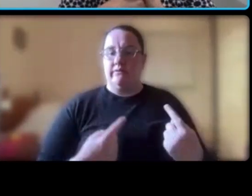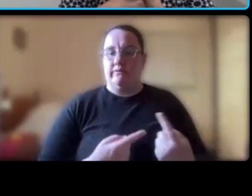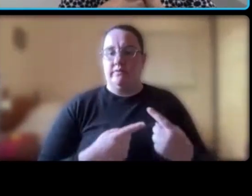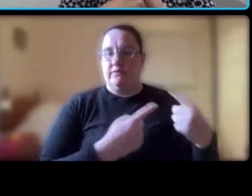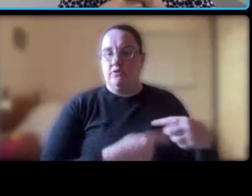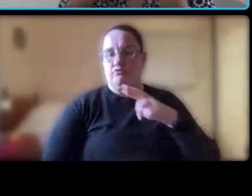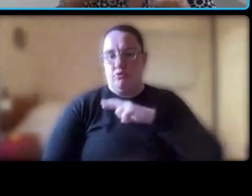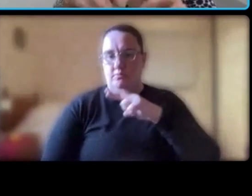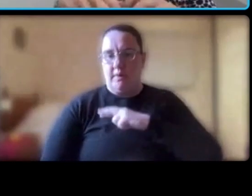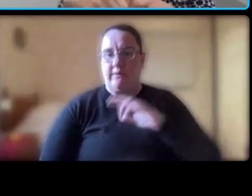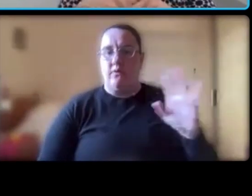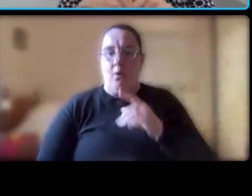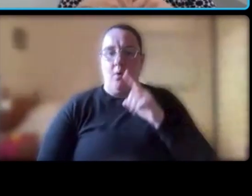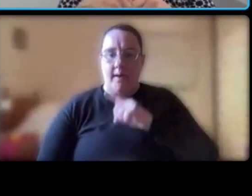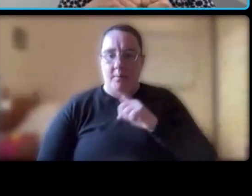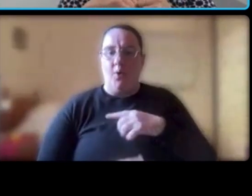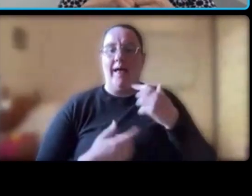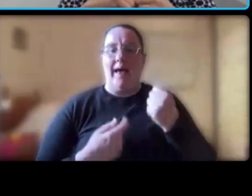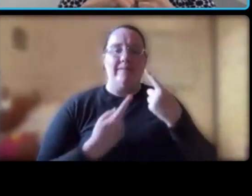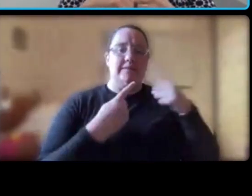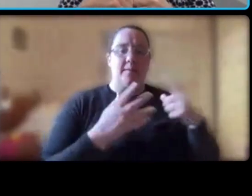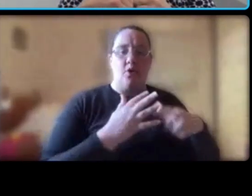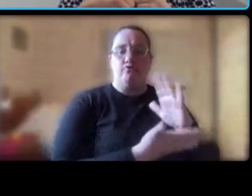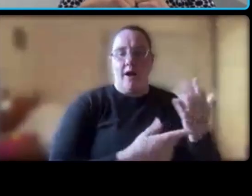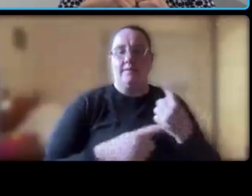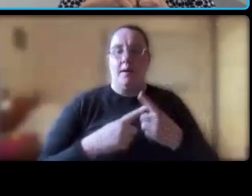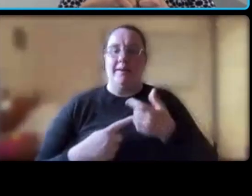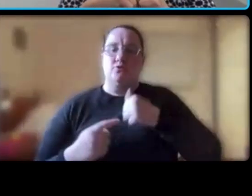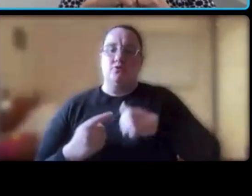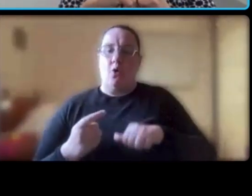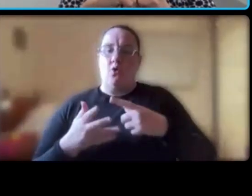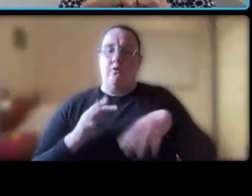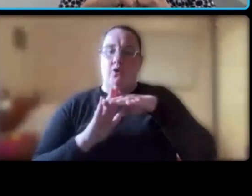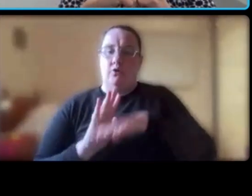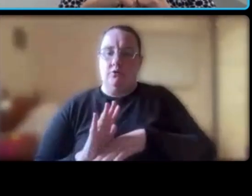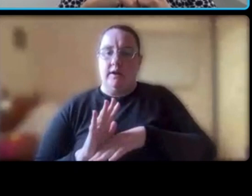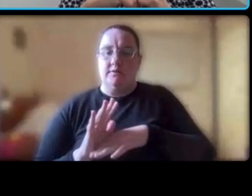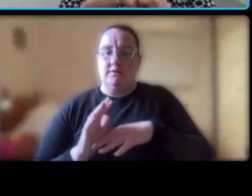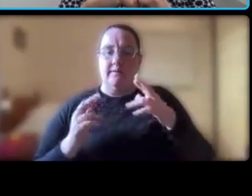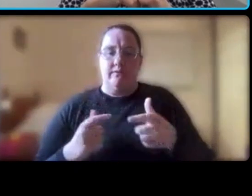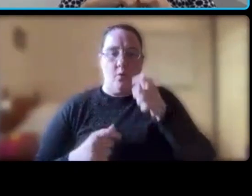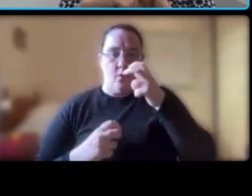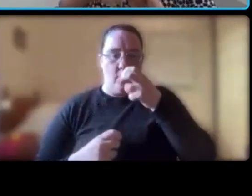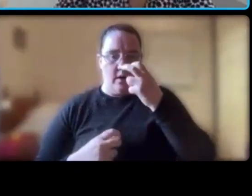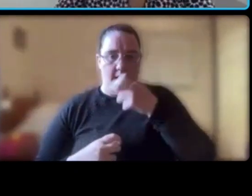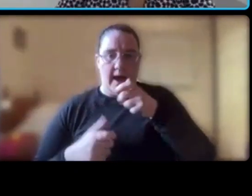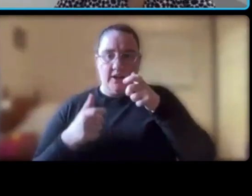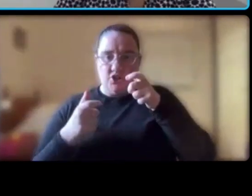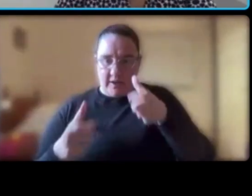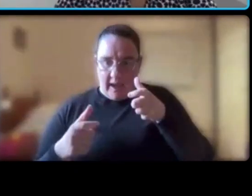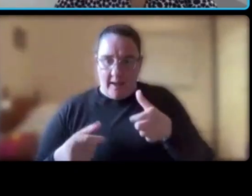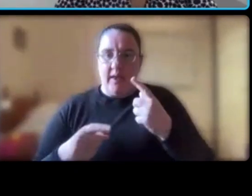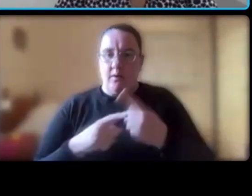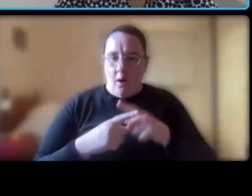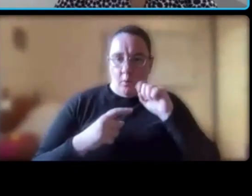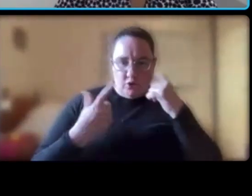Care. Obligations for specific categories, for example, providers in categories 4 to 6 will be audited against the strength and quality